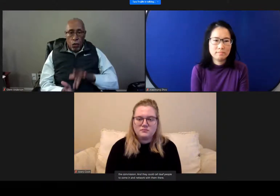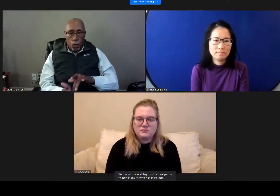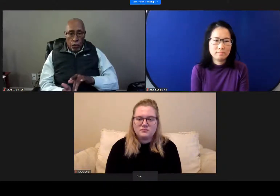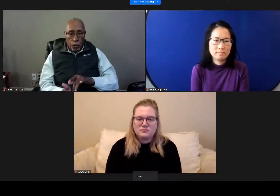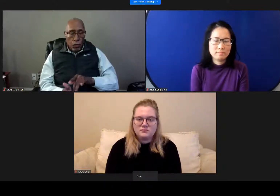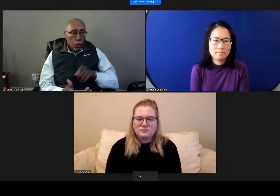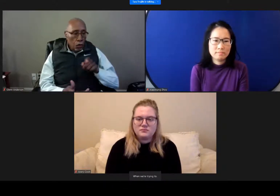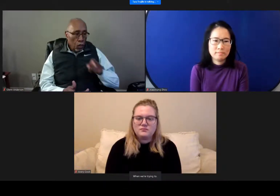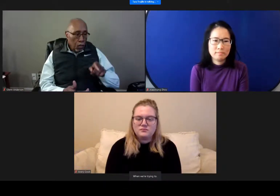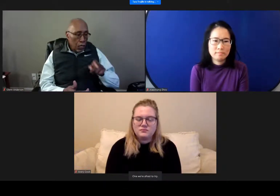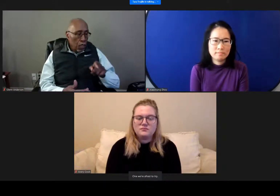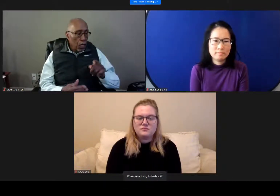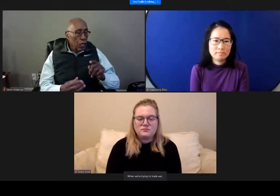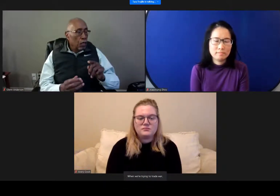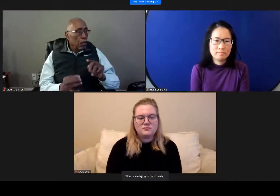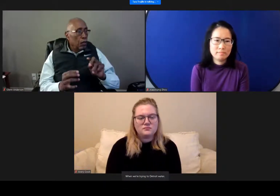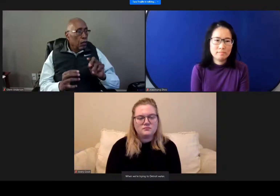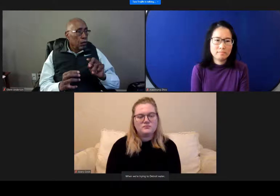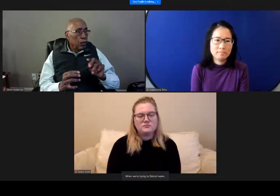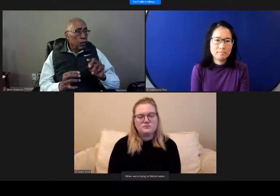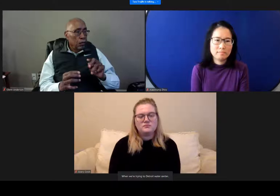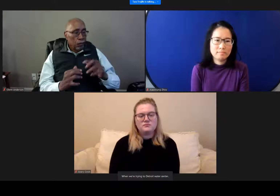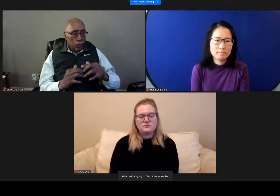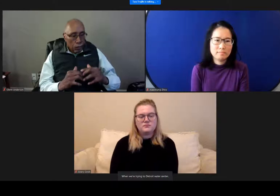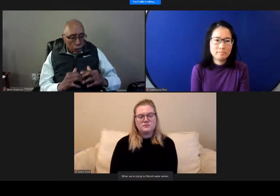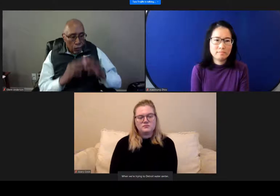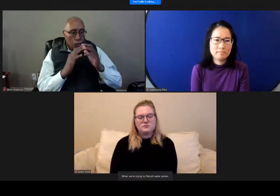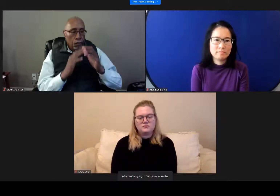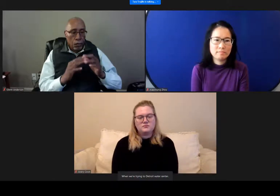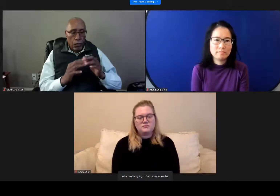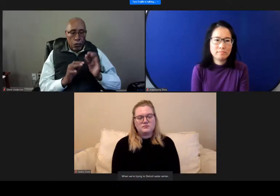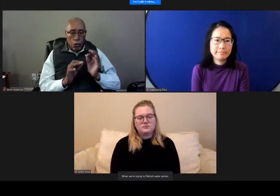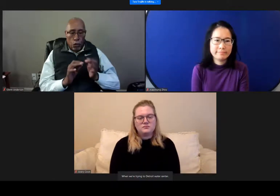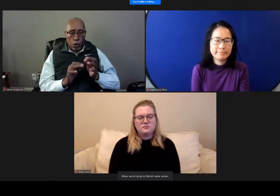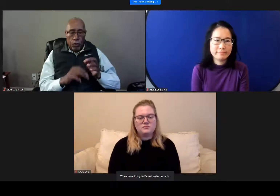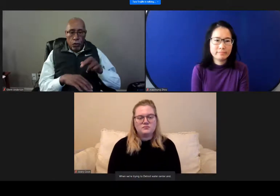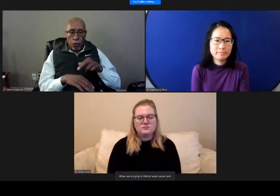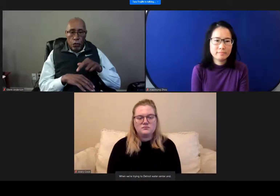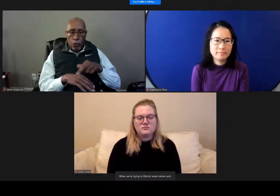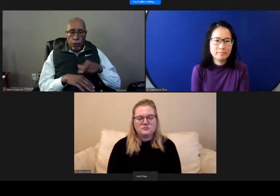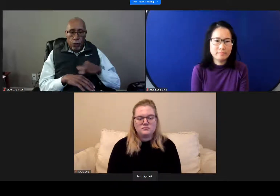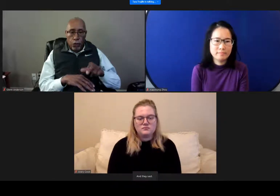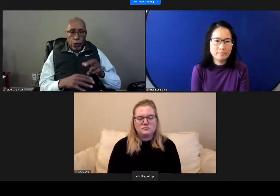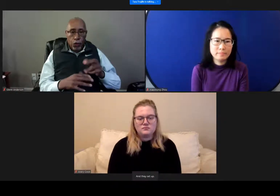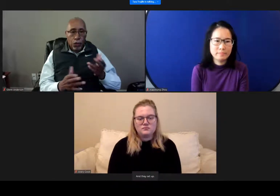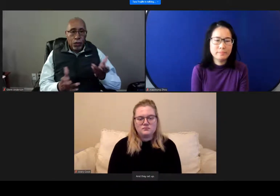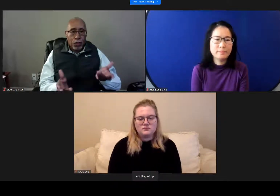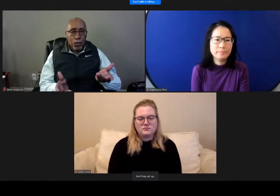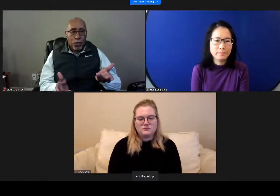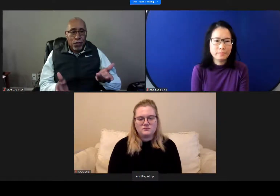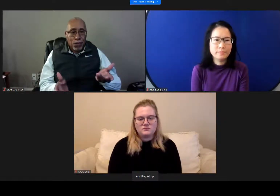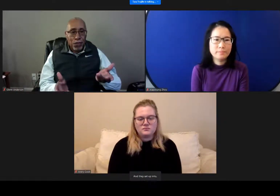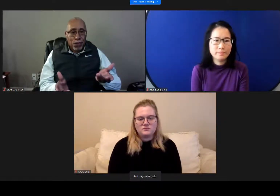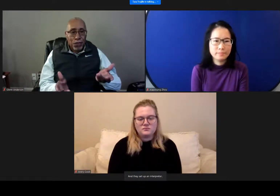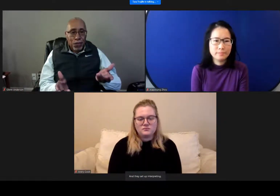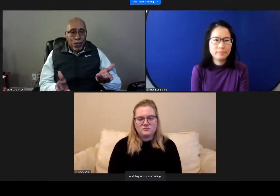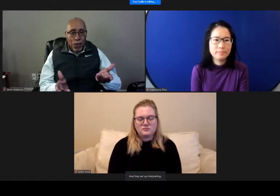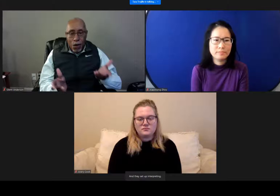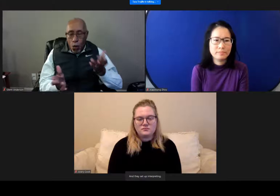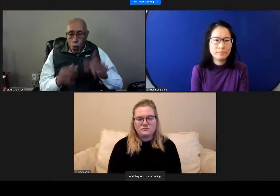One worked for a Detroit water center, and they set up